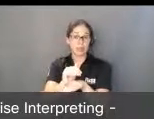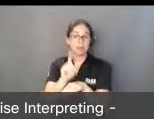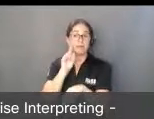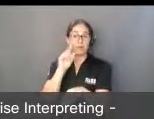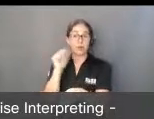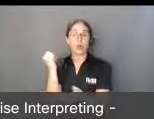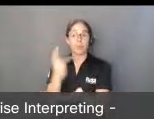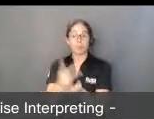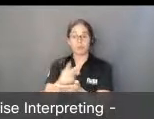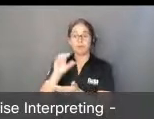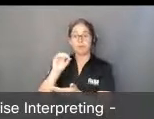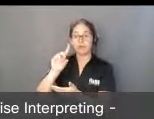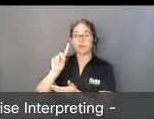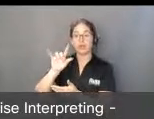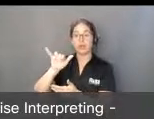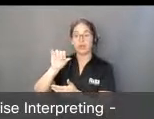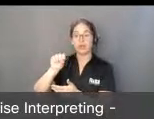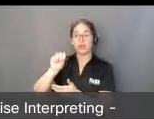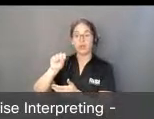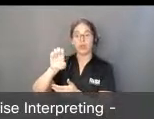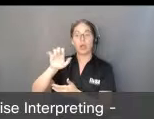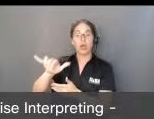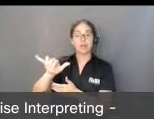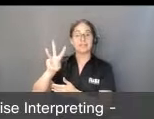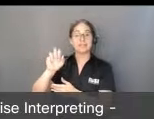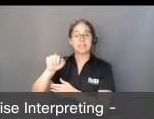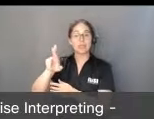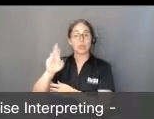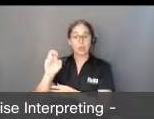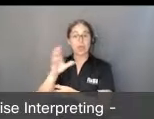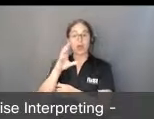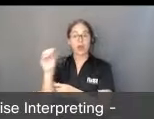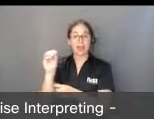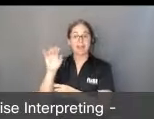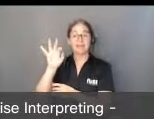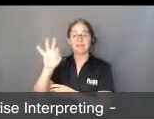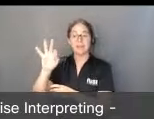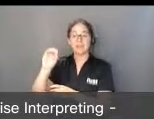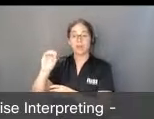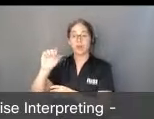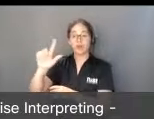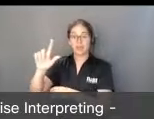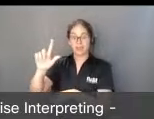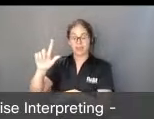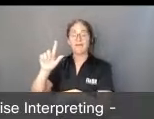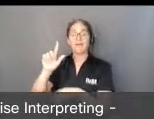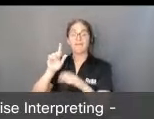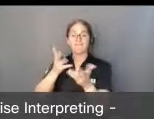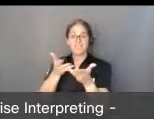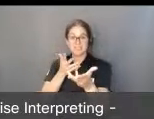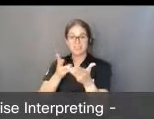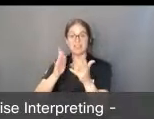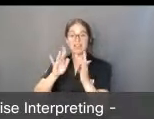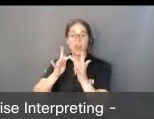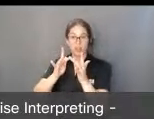Ware as our facilitated online learning program. And what I would like to